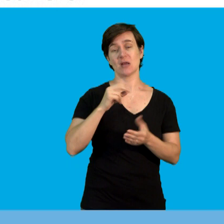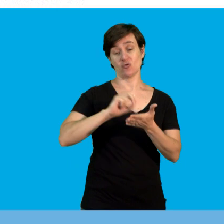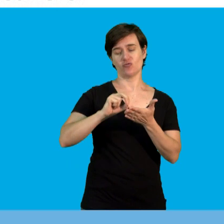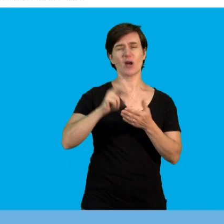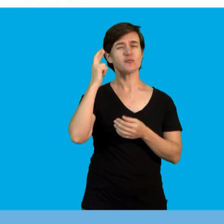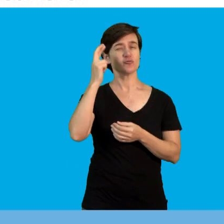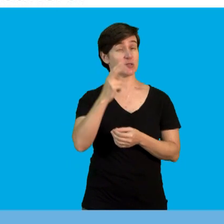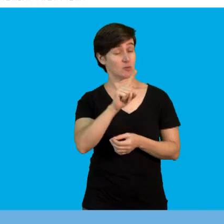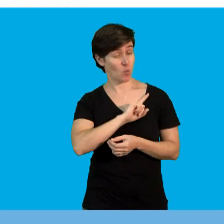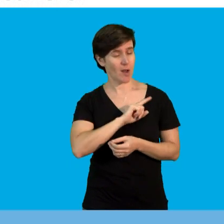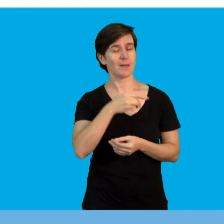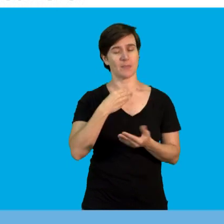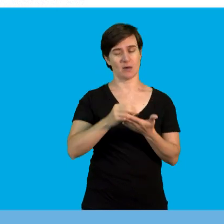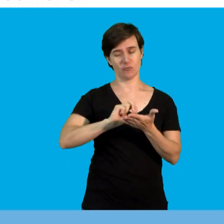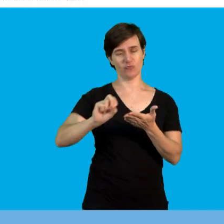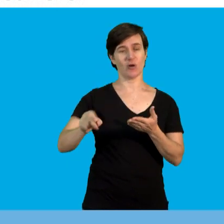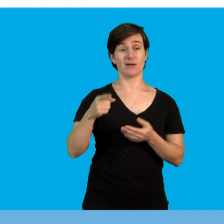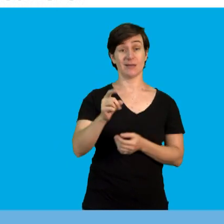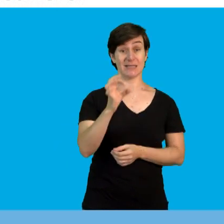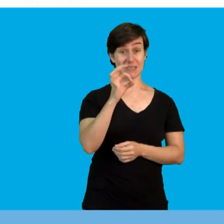cell is